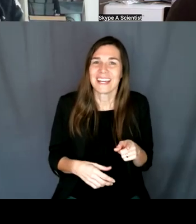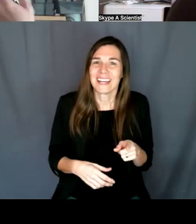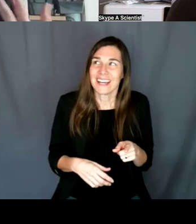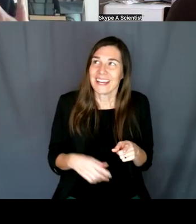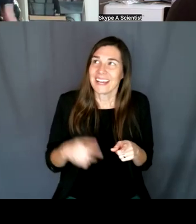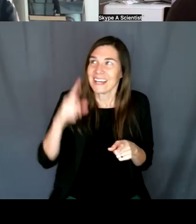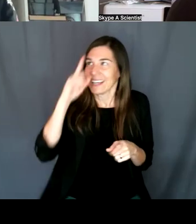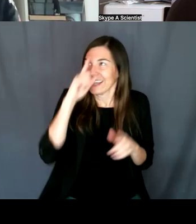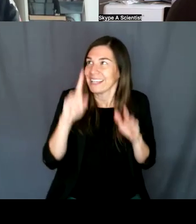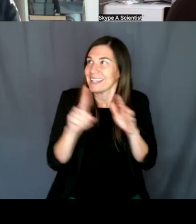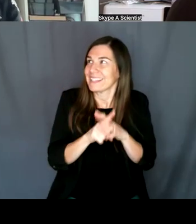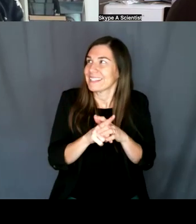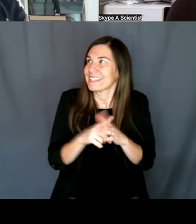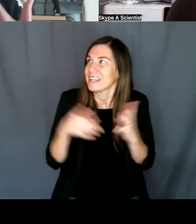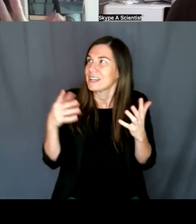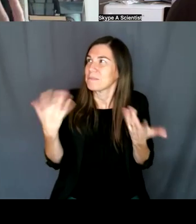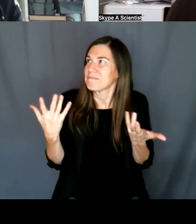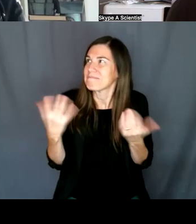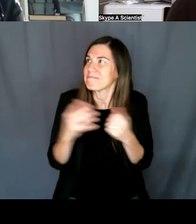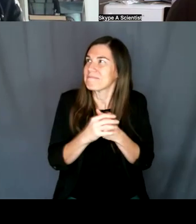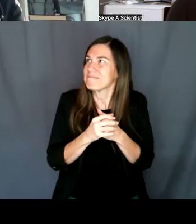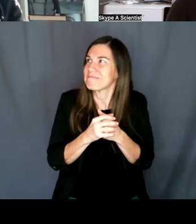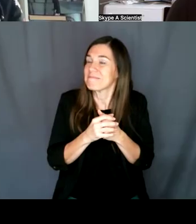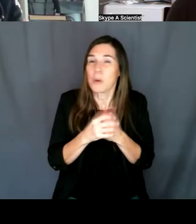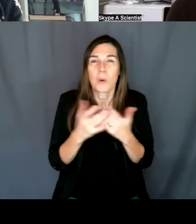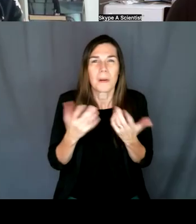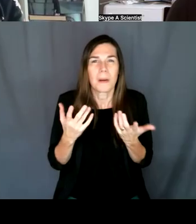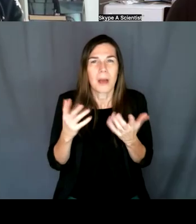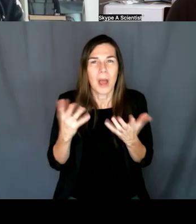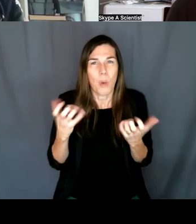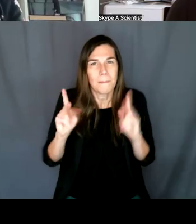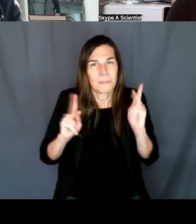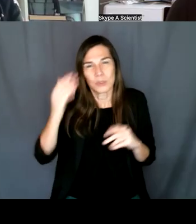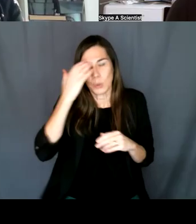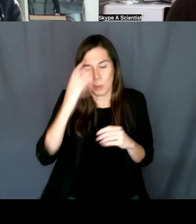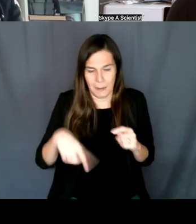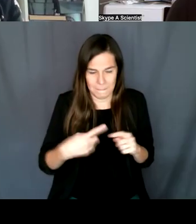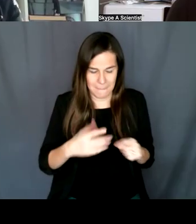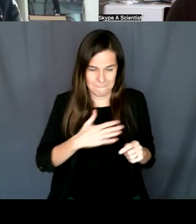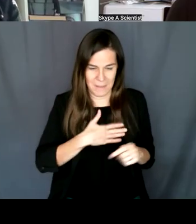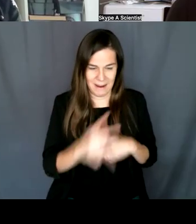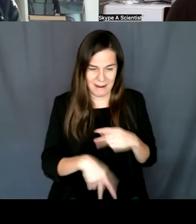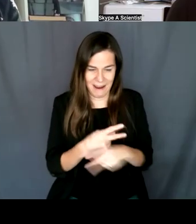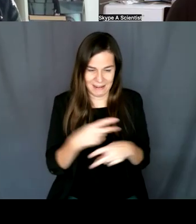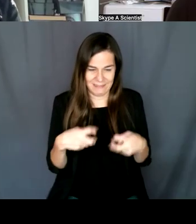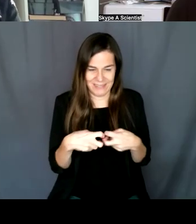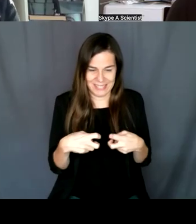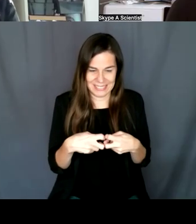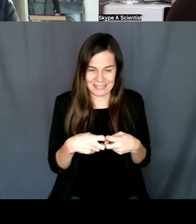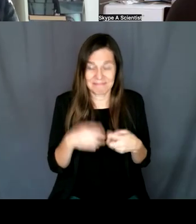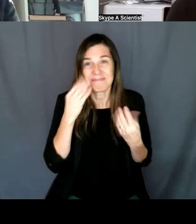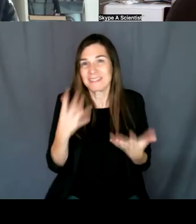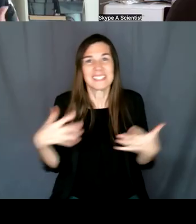like, what do I want people to know about physics and my kind of physics particularly? I want people to know that physics isn't